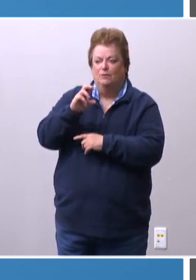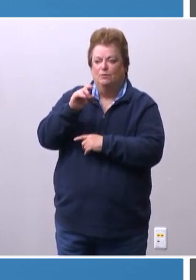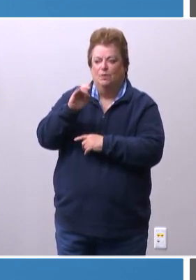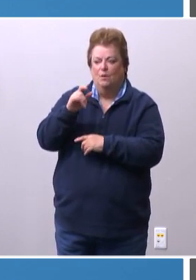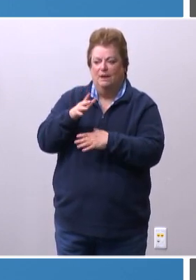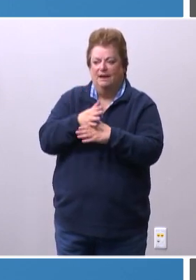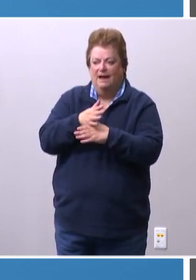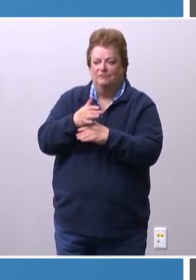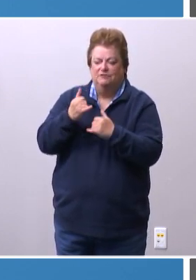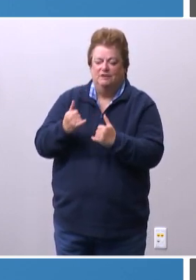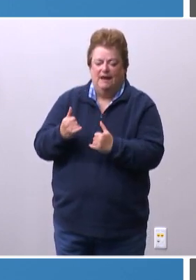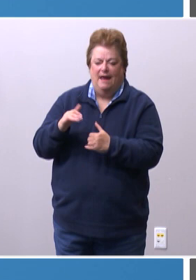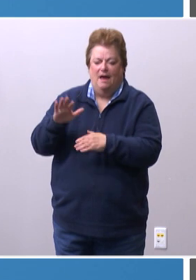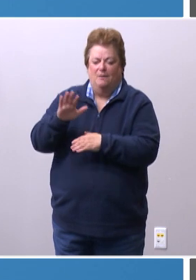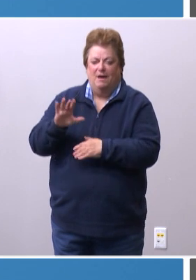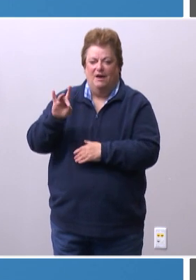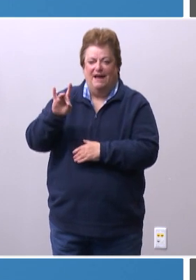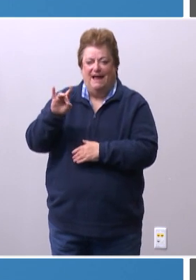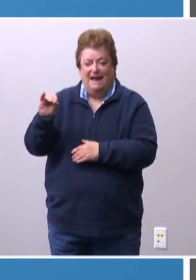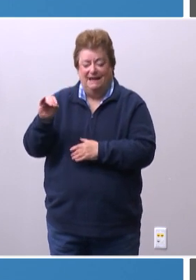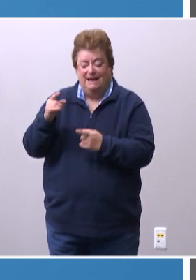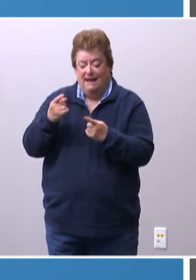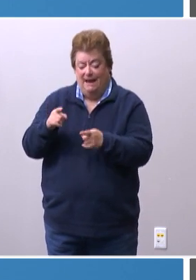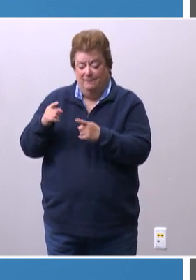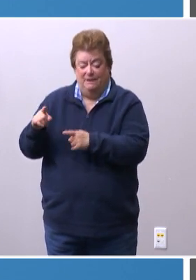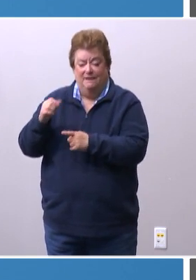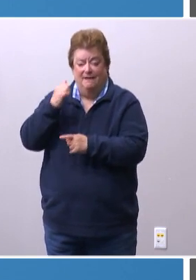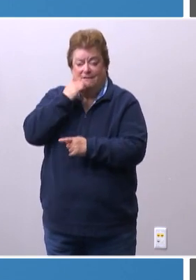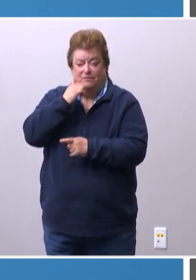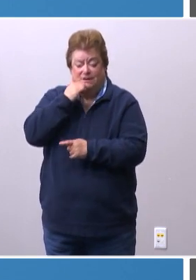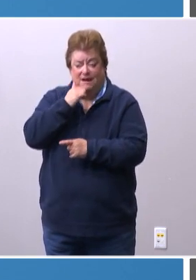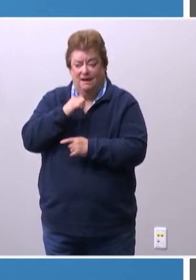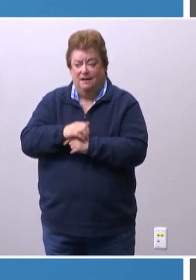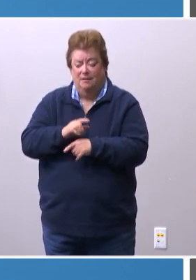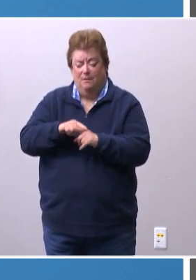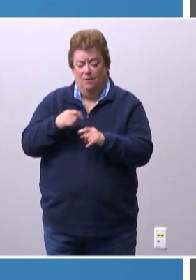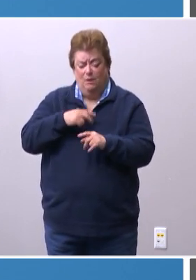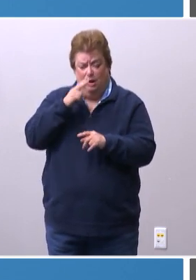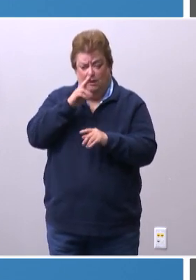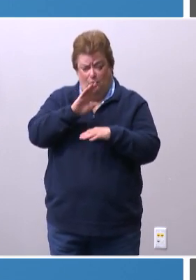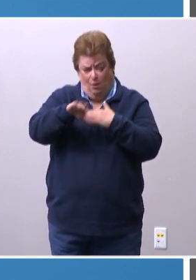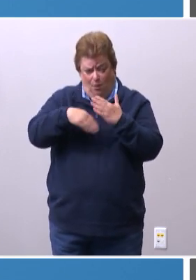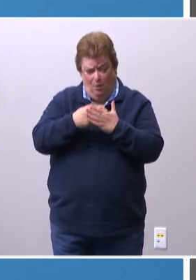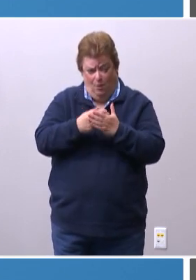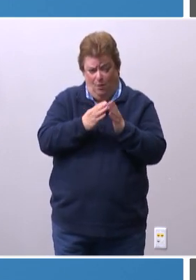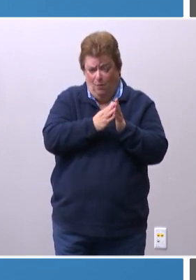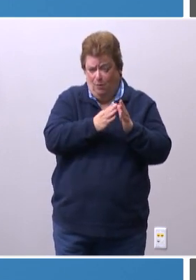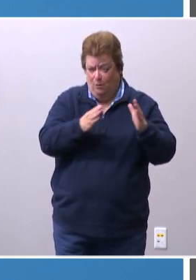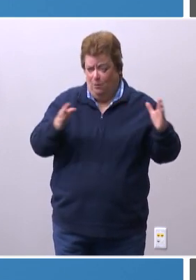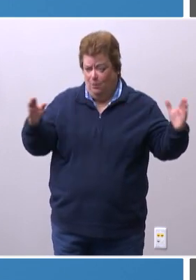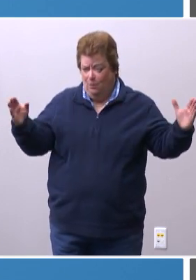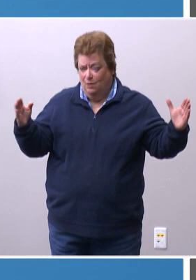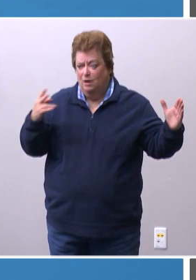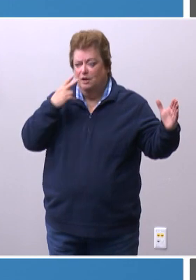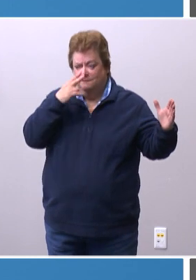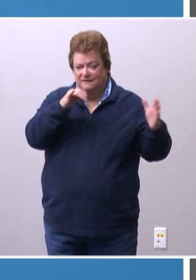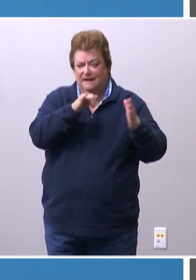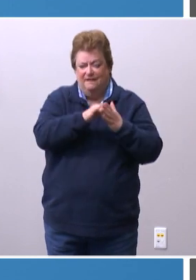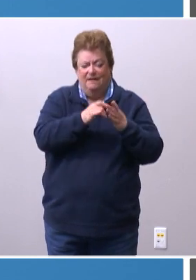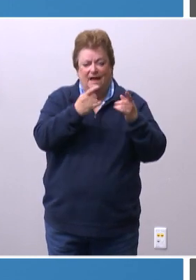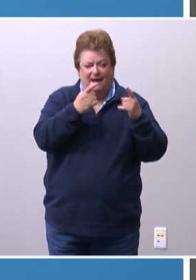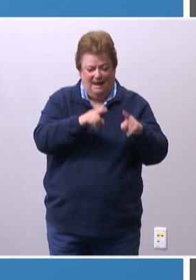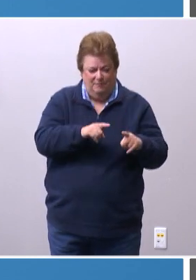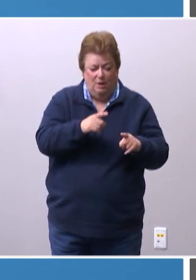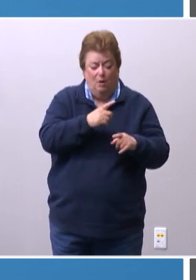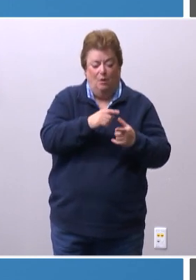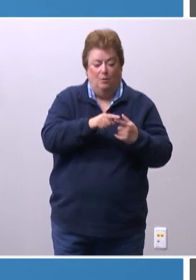per day. When we look at cases over the entire pandemic, we see that this has happened before. A